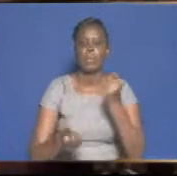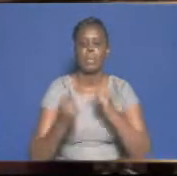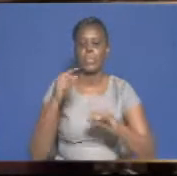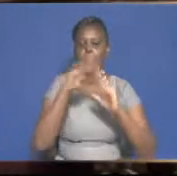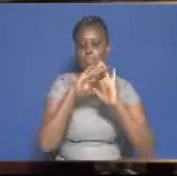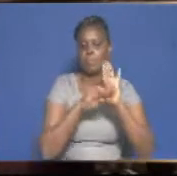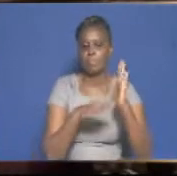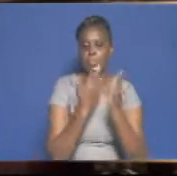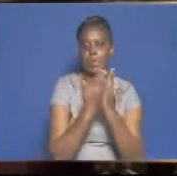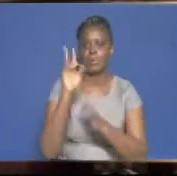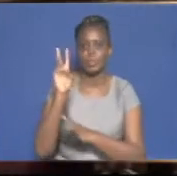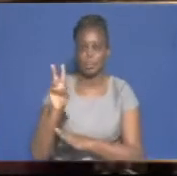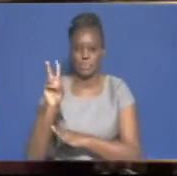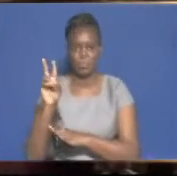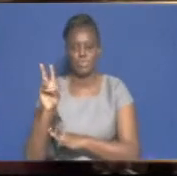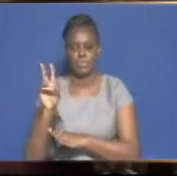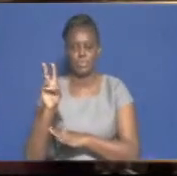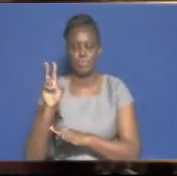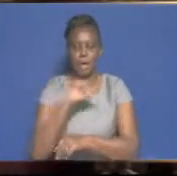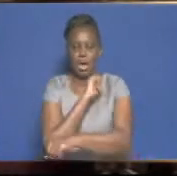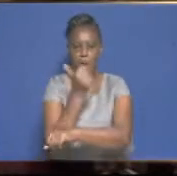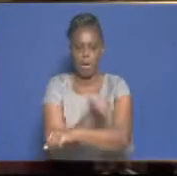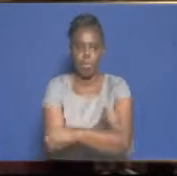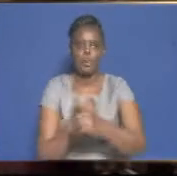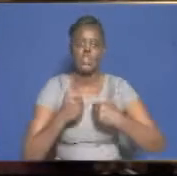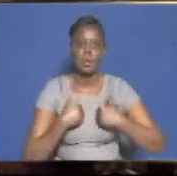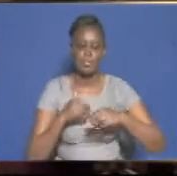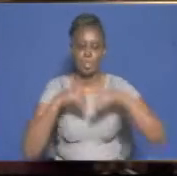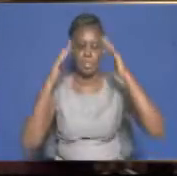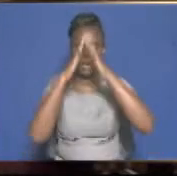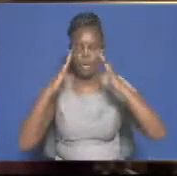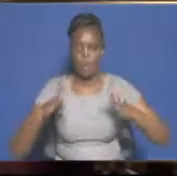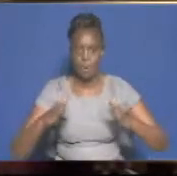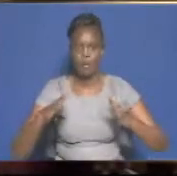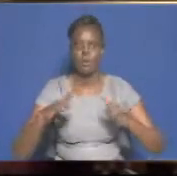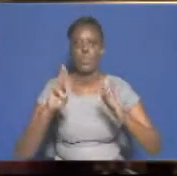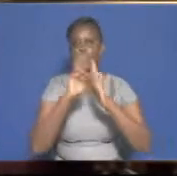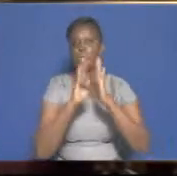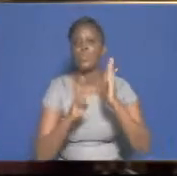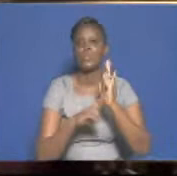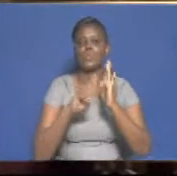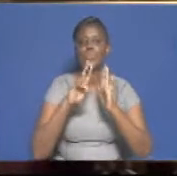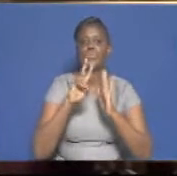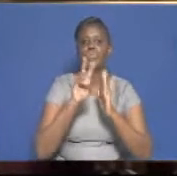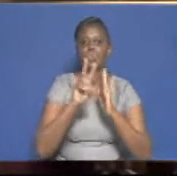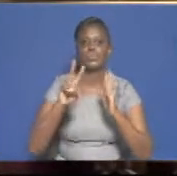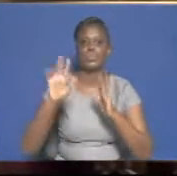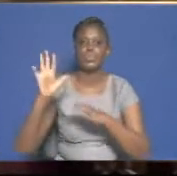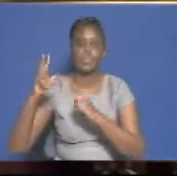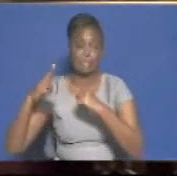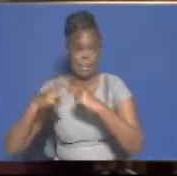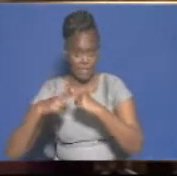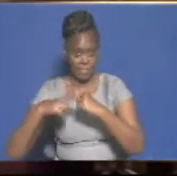two petitions are well within the authority of this House, pursuant to the provision of Standing Order